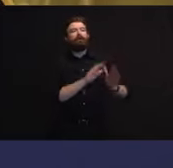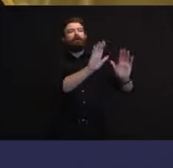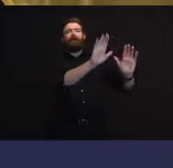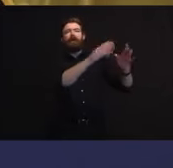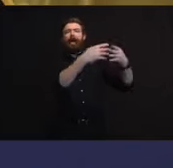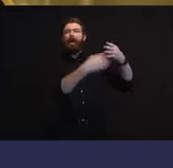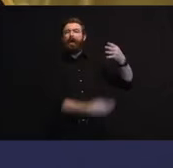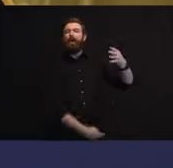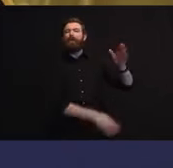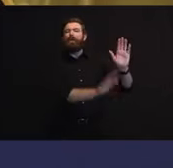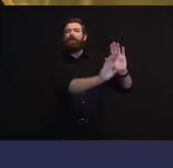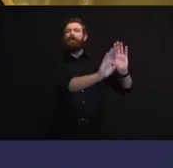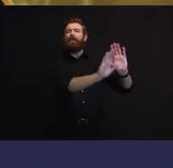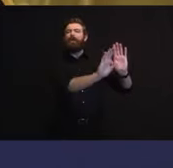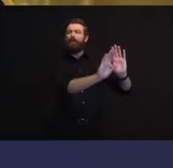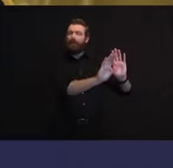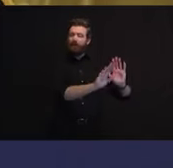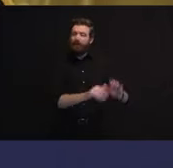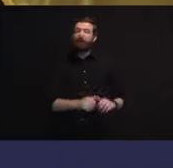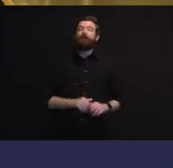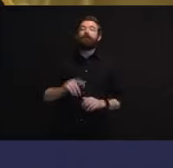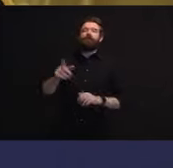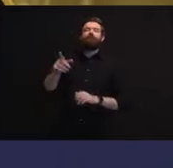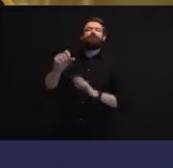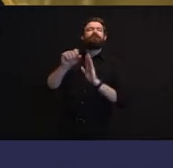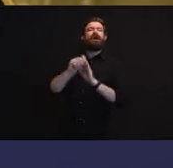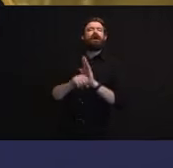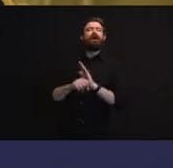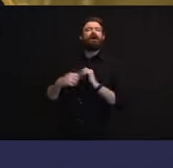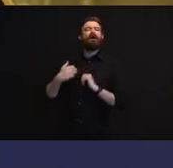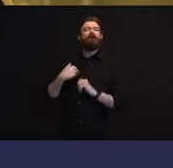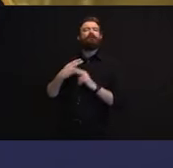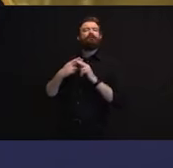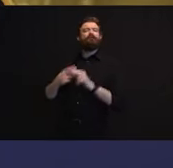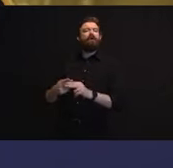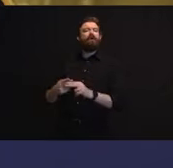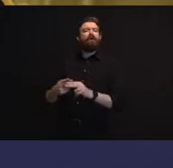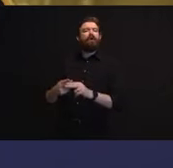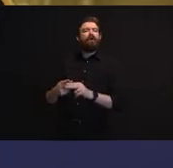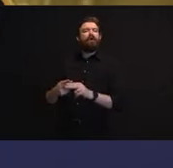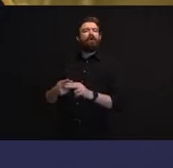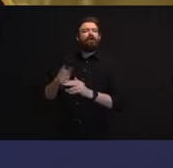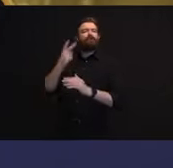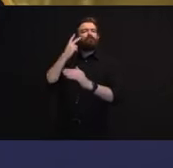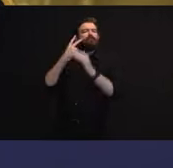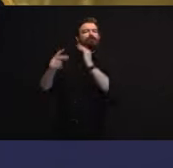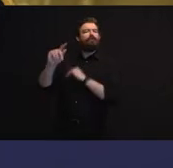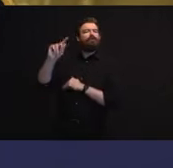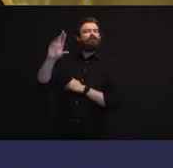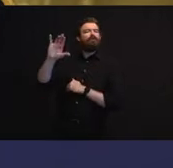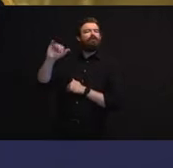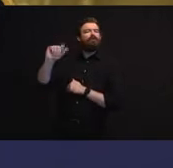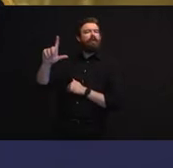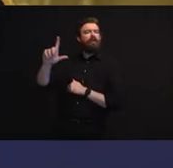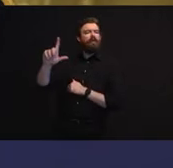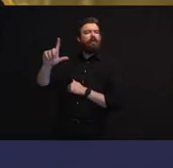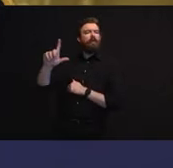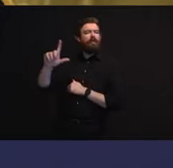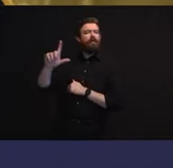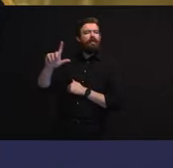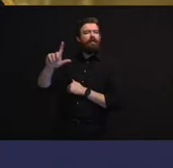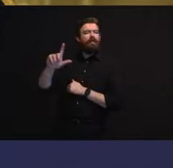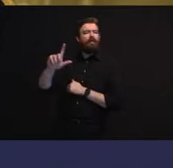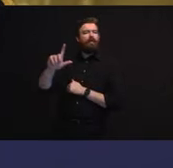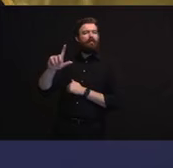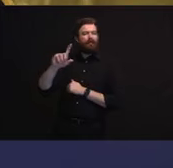The state's predictive model shows 5,000 hospital beds needed by January 1st, but the IHME model from University of Washington shows